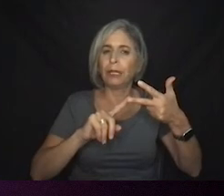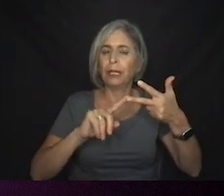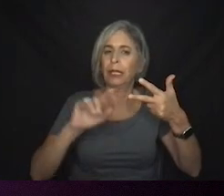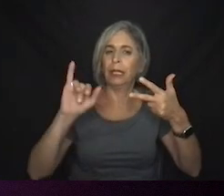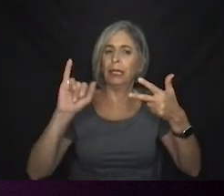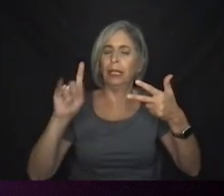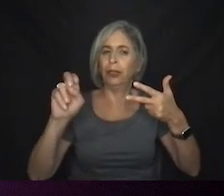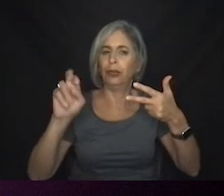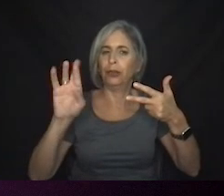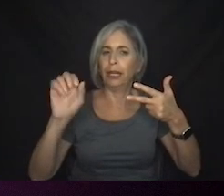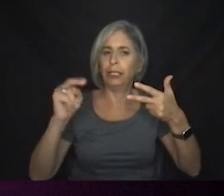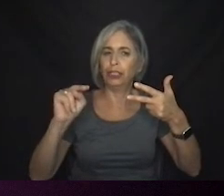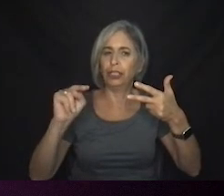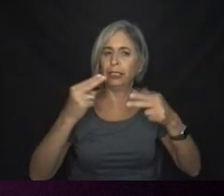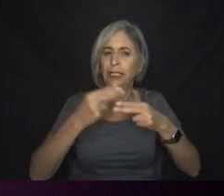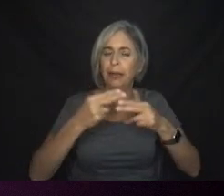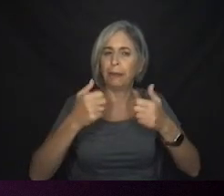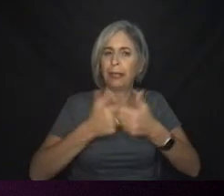is the name of the game.